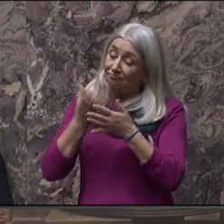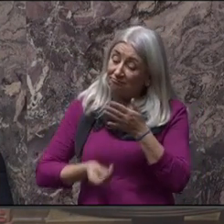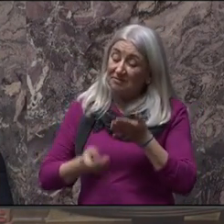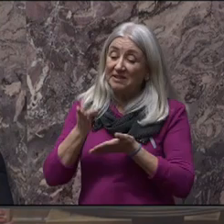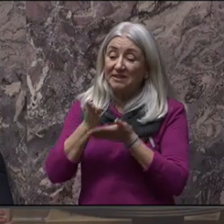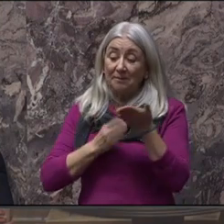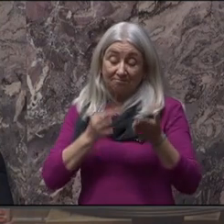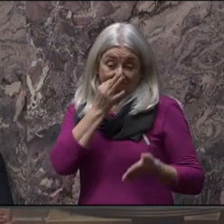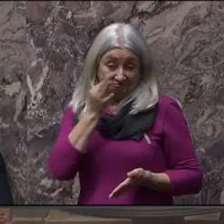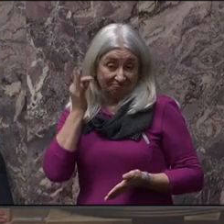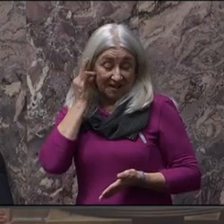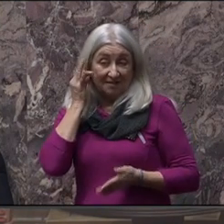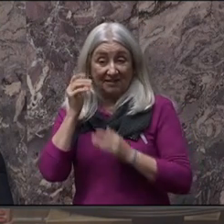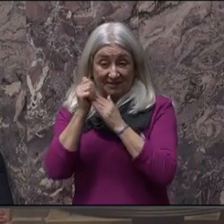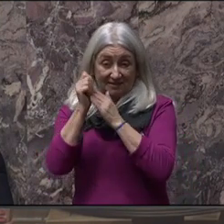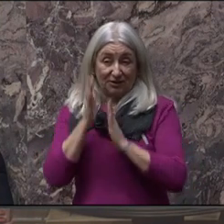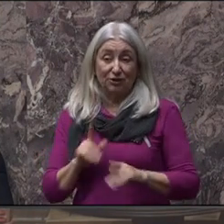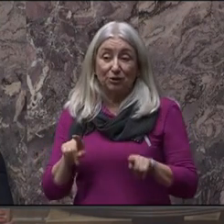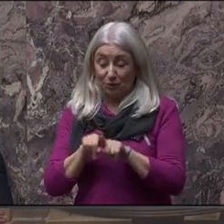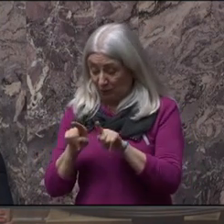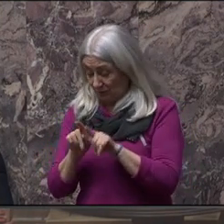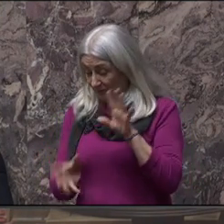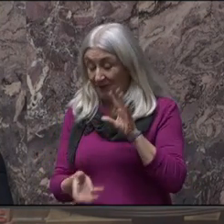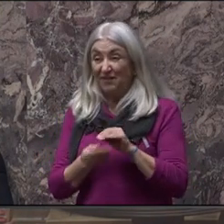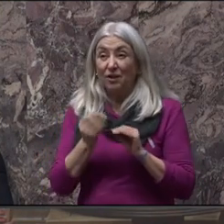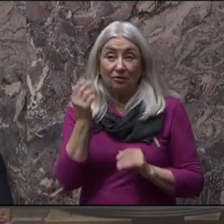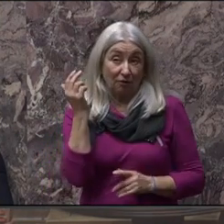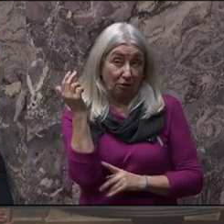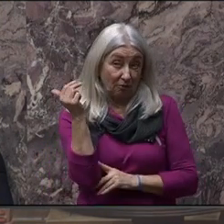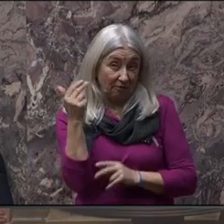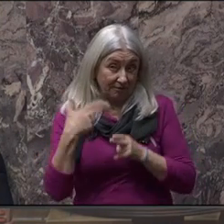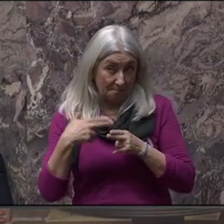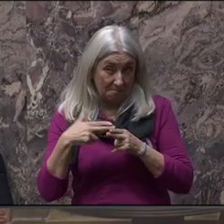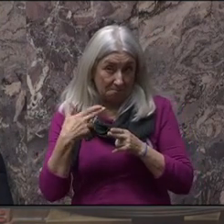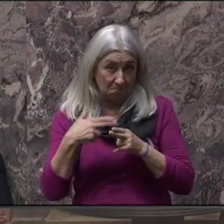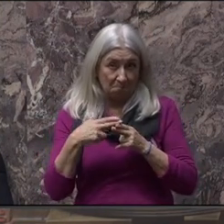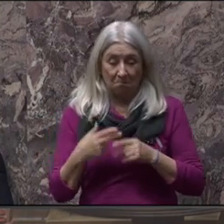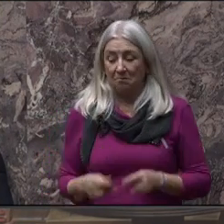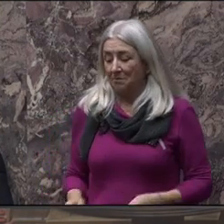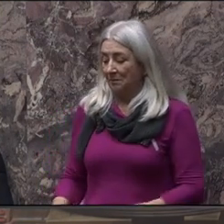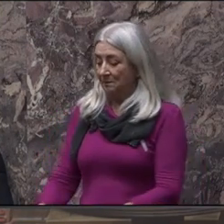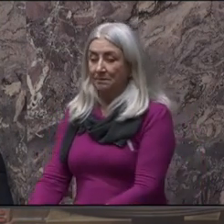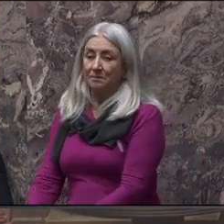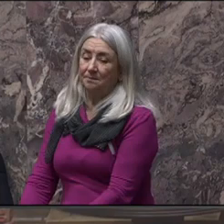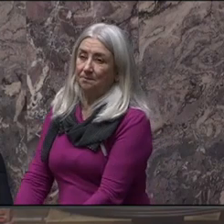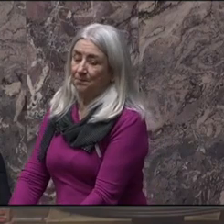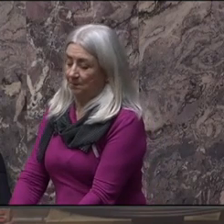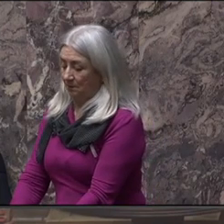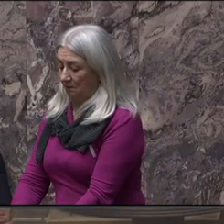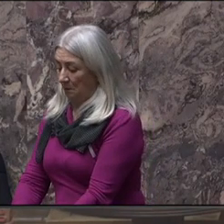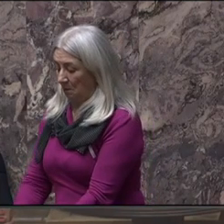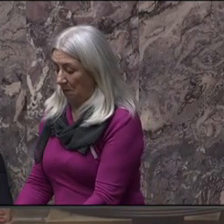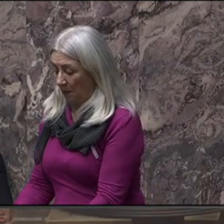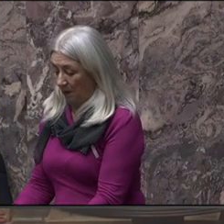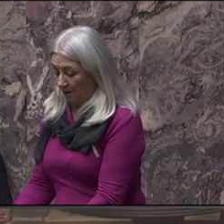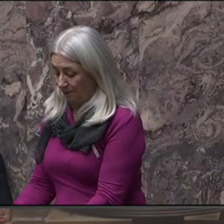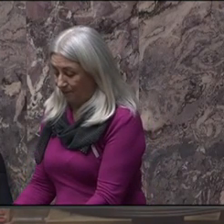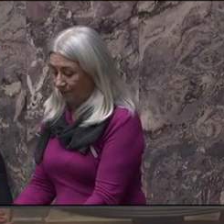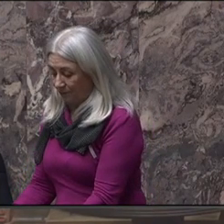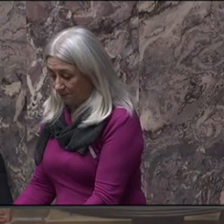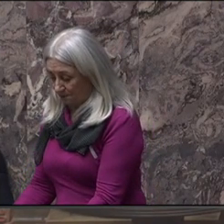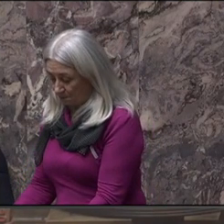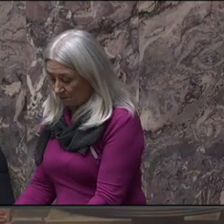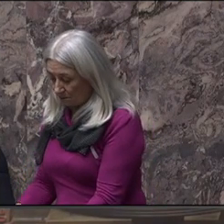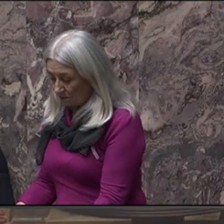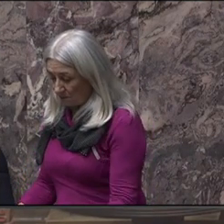like Philomena Alphonse, Donald Moses, Kathleen Green, Nelson Kitla, Elbin